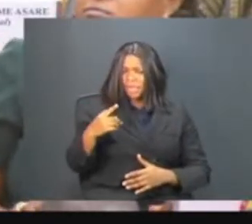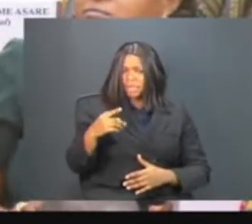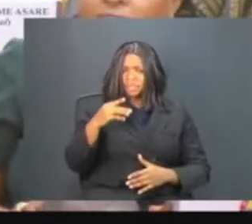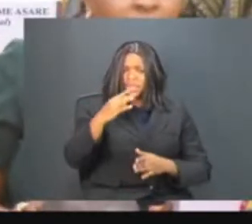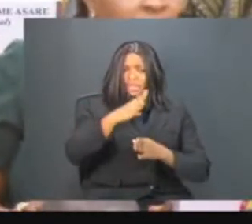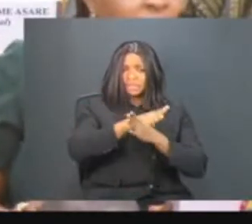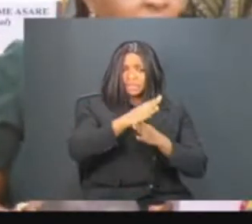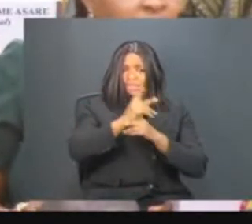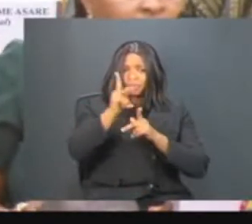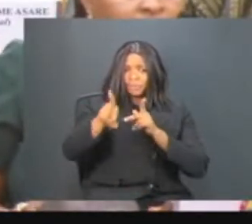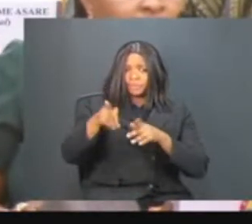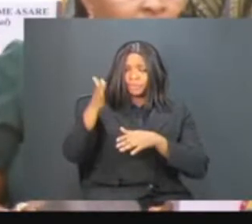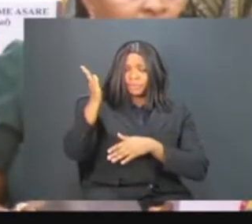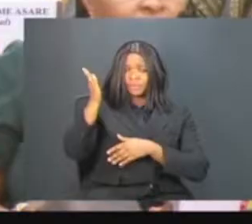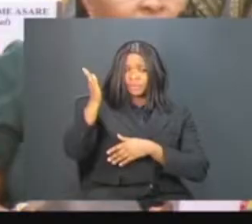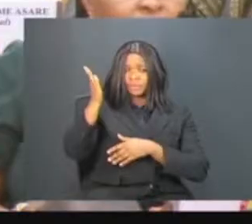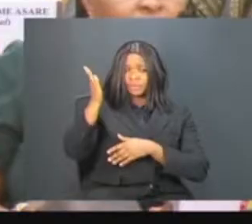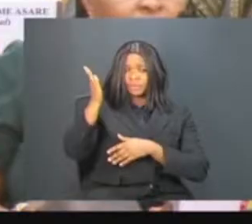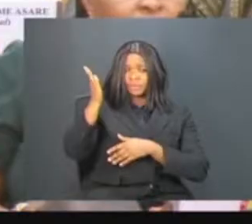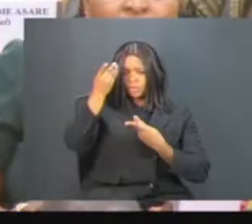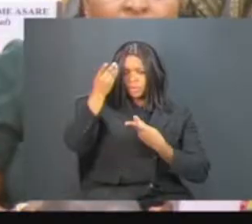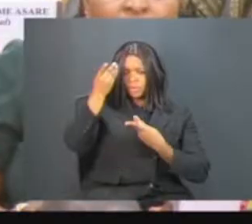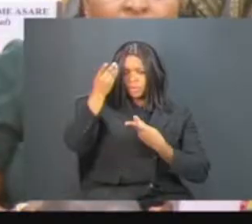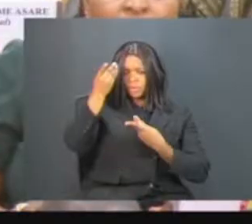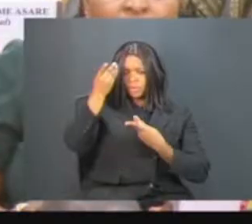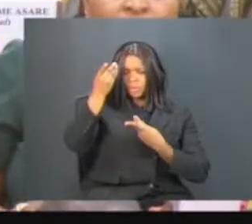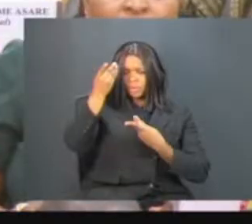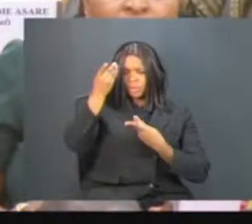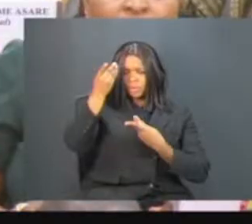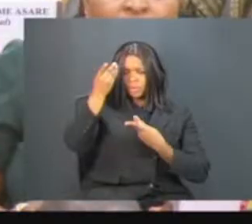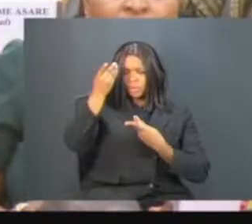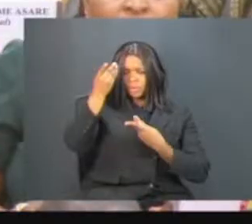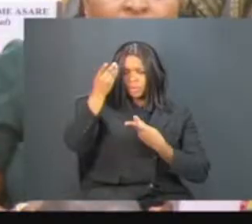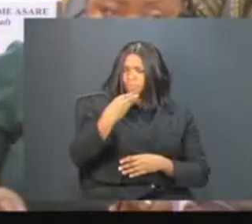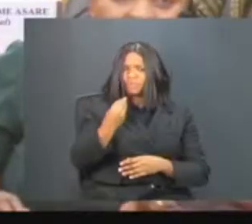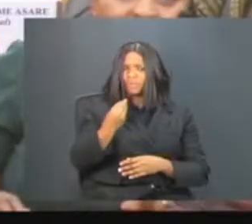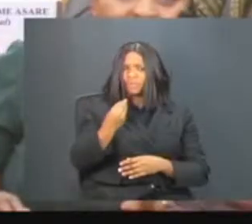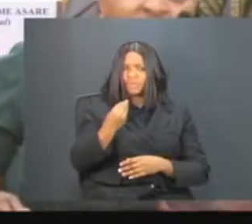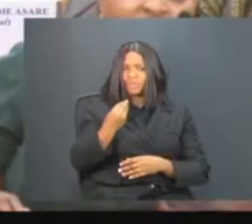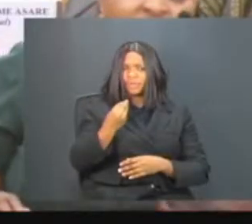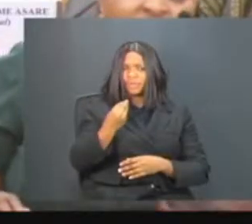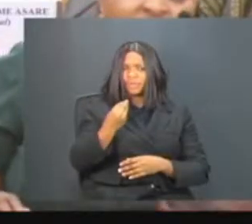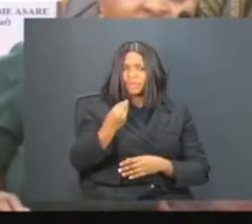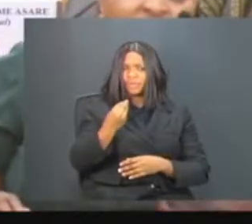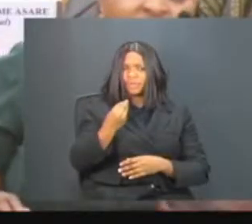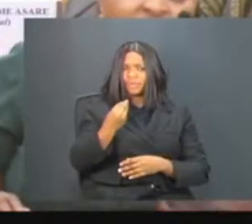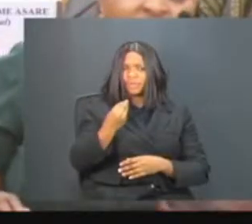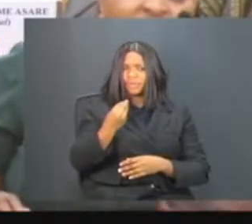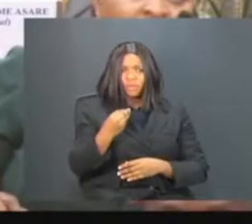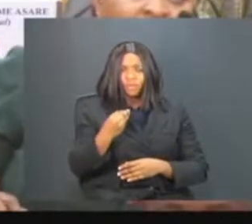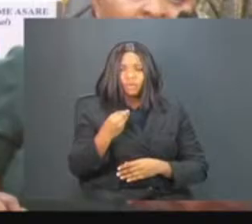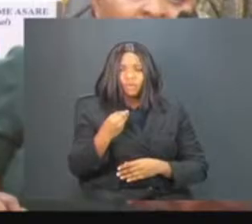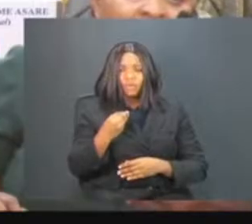to wear our fugu. That is export of